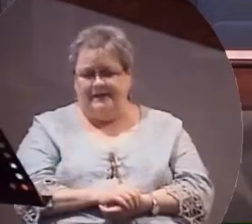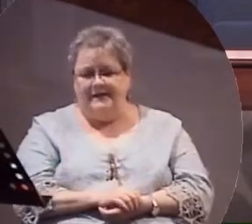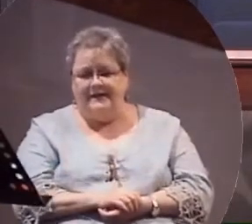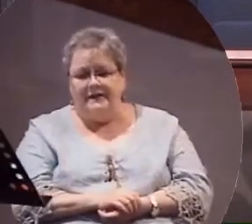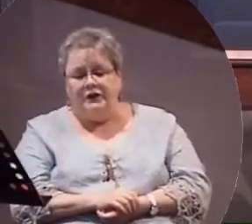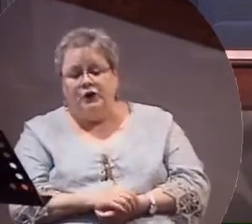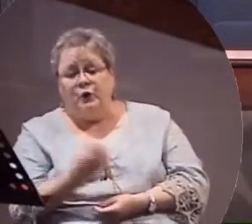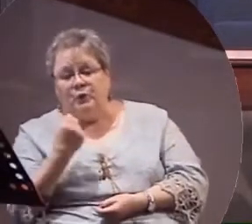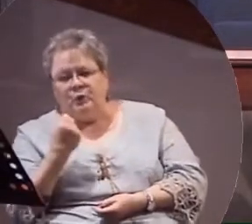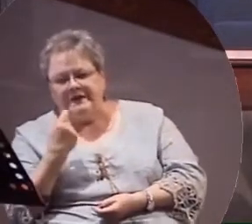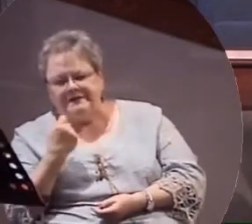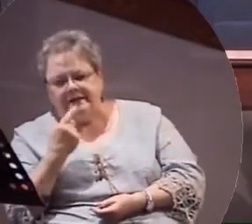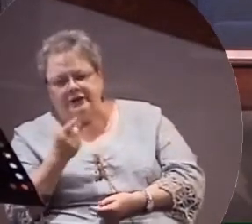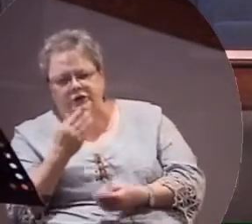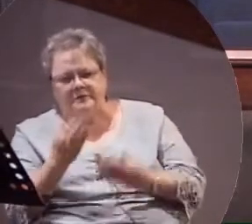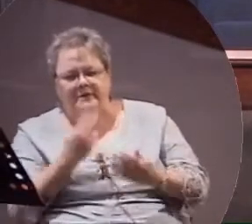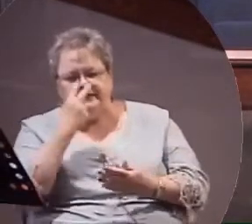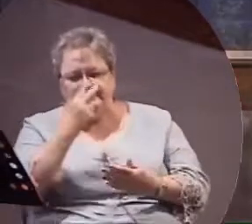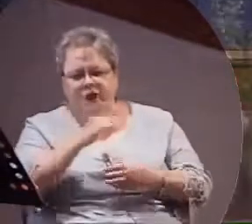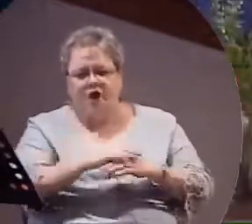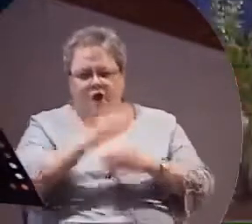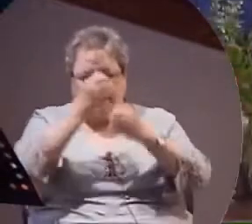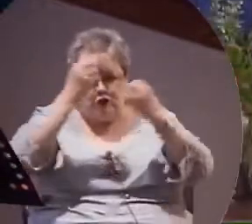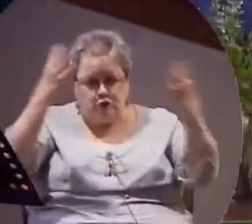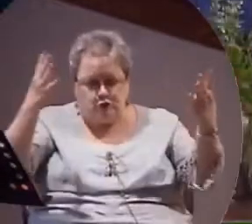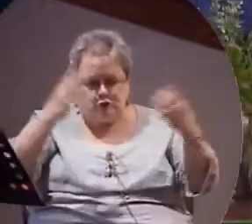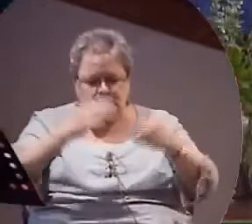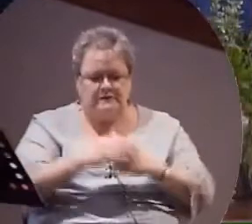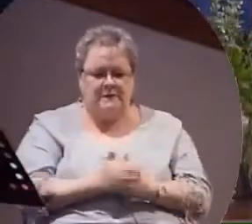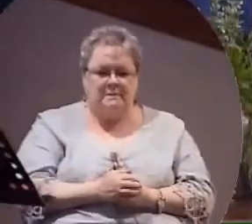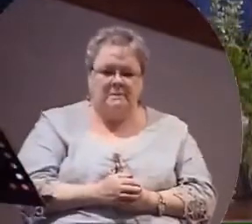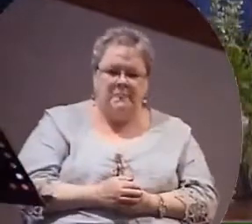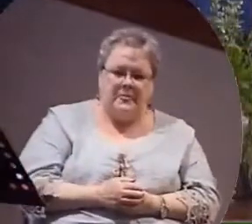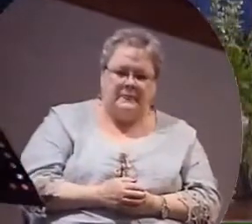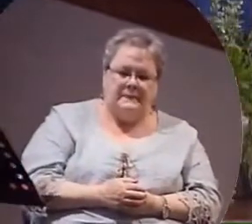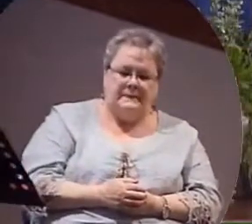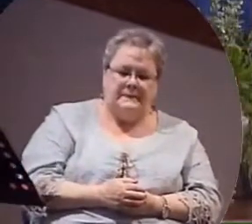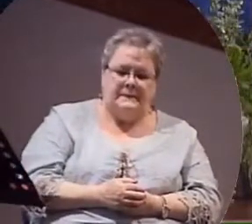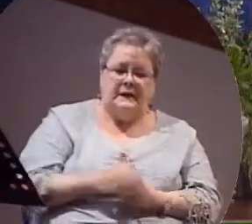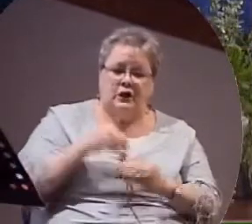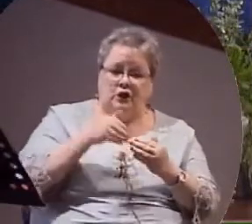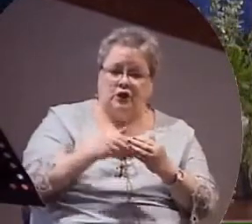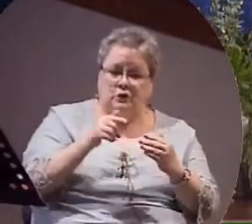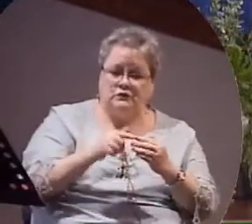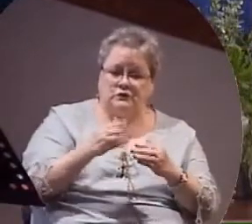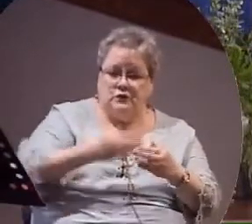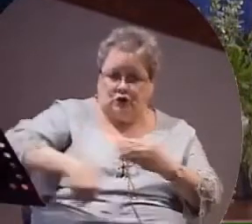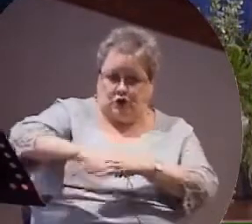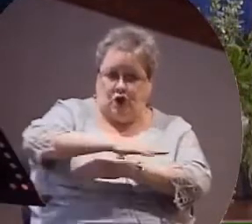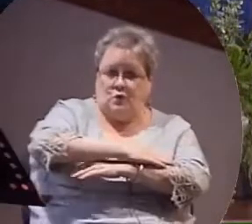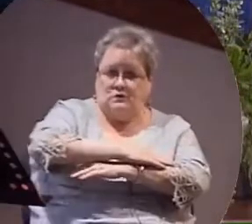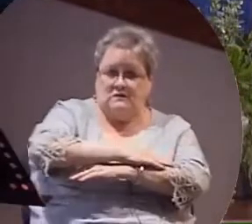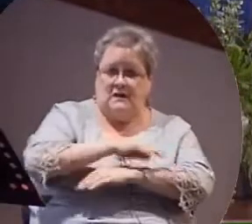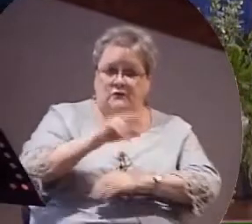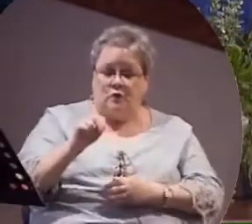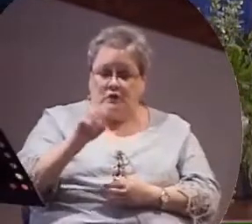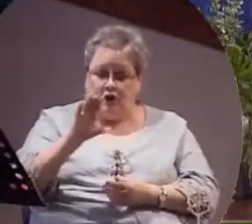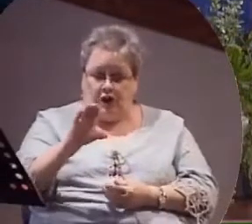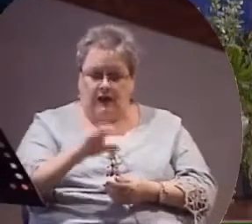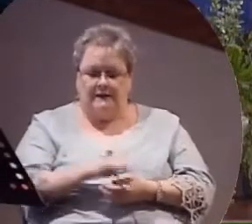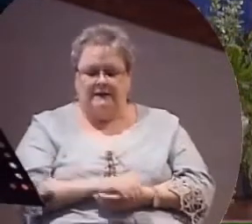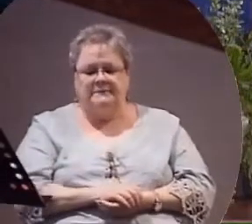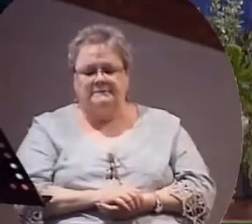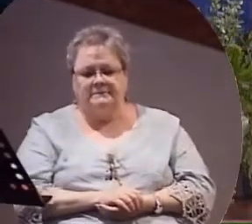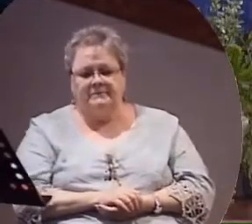weeks ago, and you may saw it on our news here in this area, but down off the coast of the coast of North Carolina, off the Outer